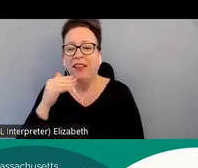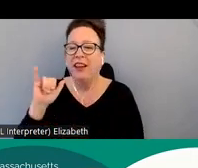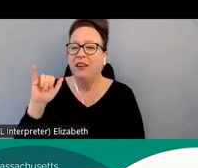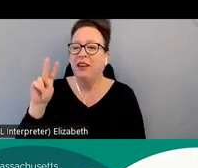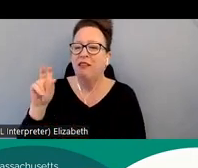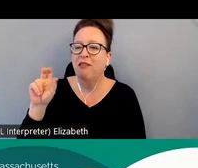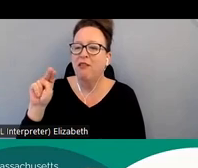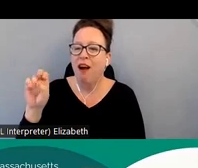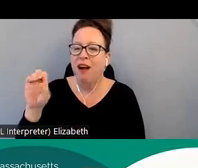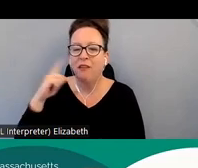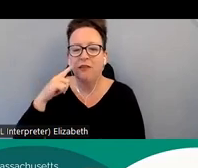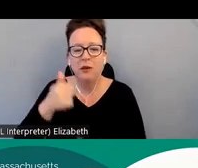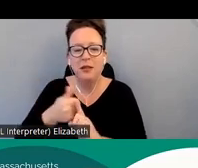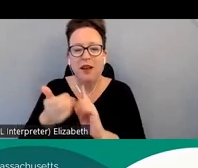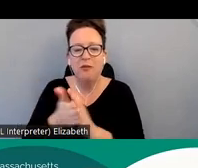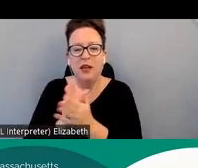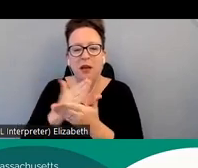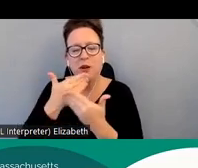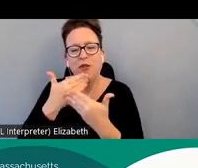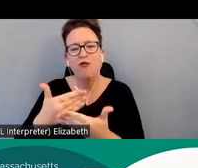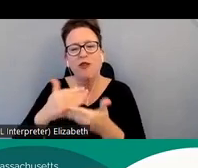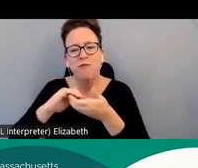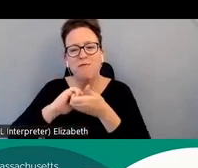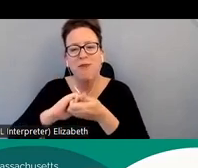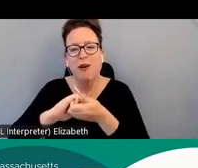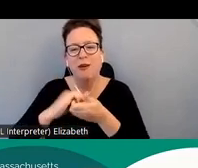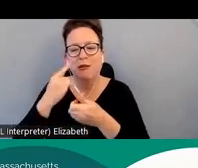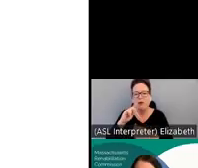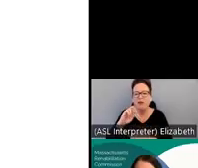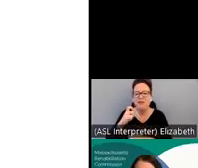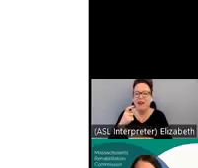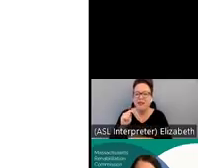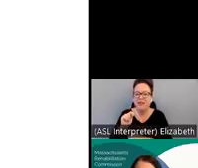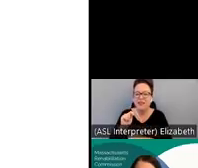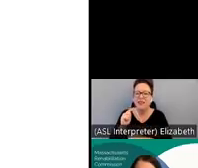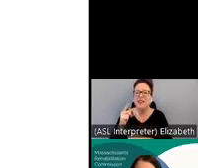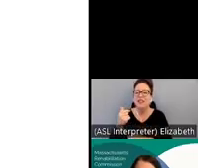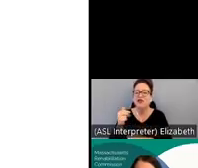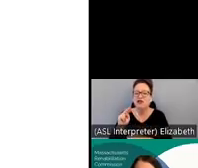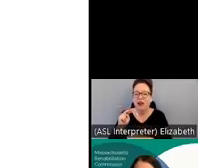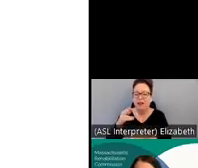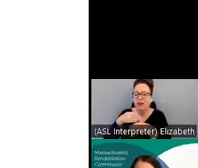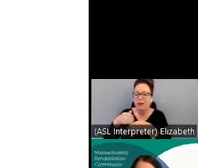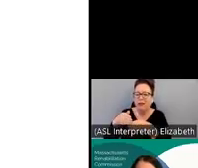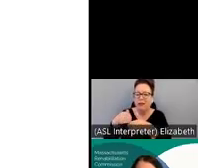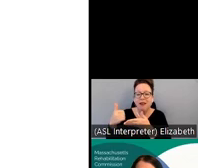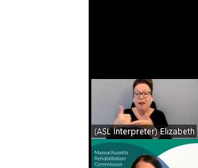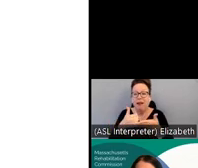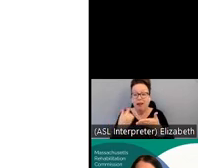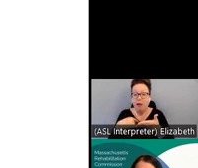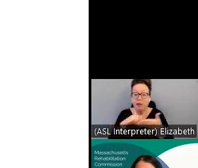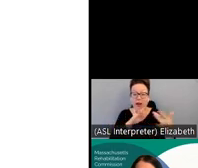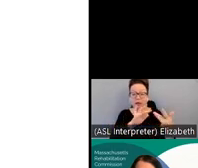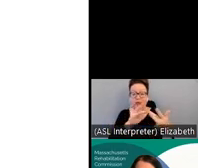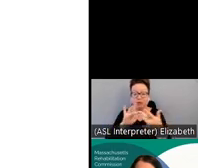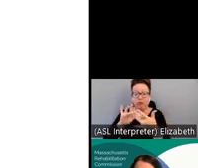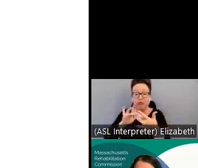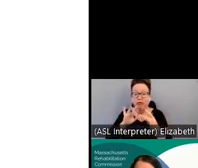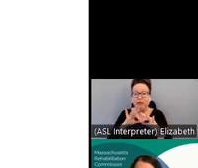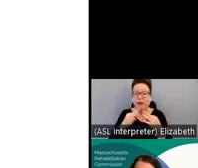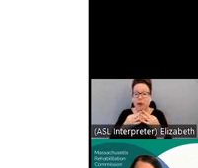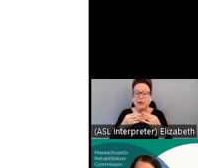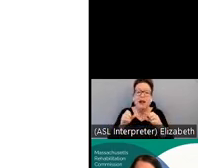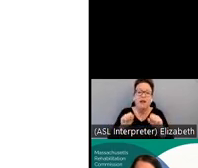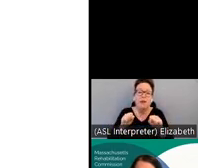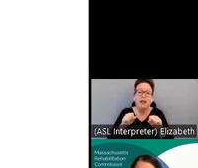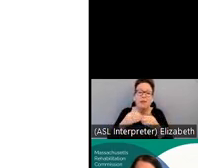great partners to NextGen Careers and helping us reach families and potential next